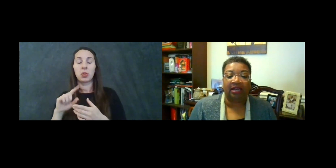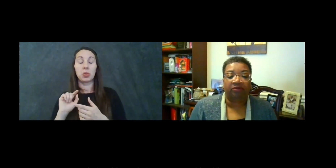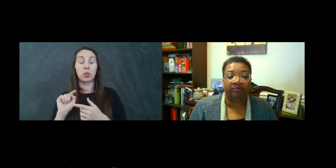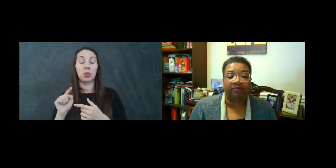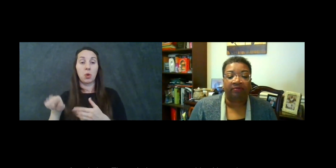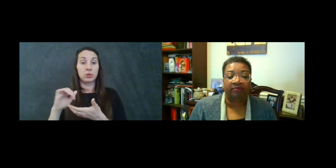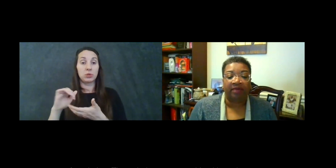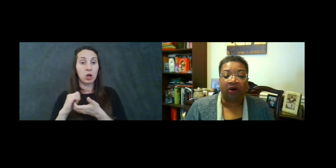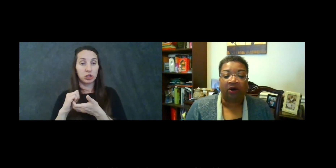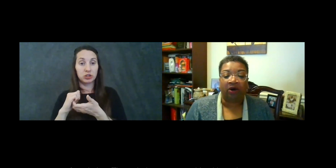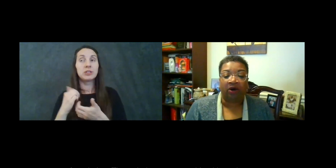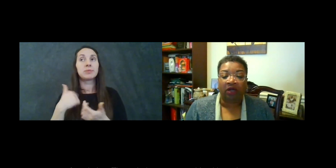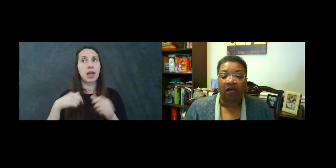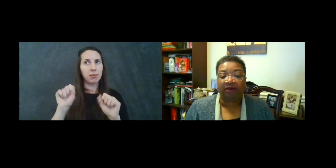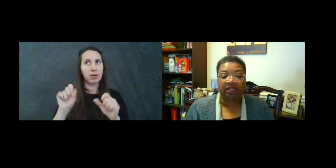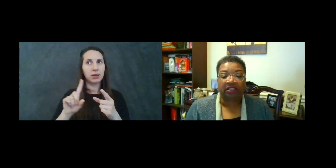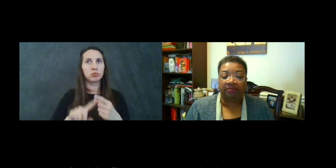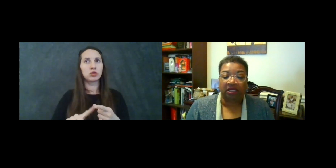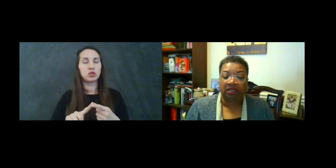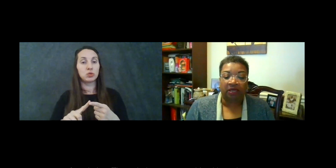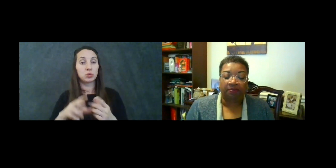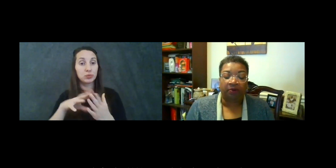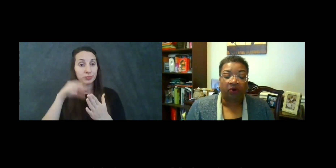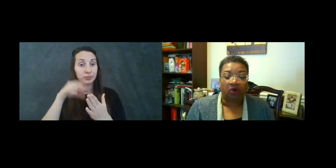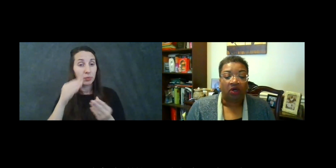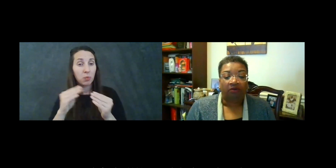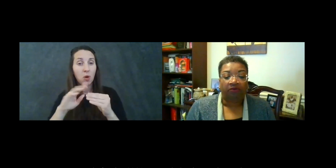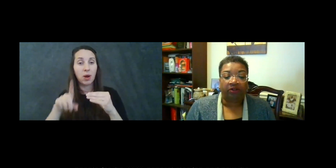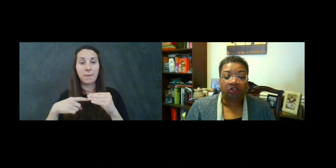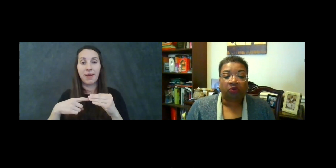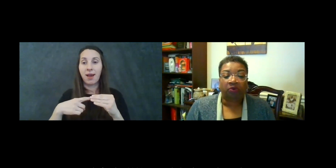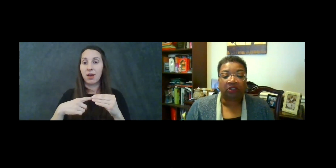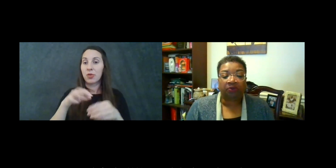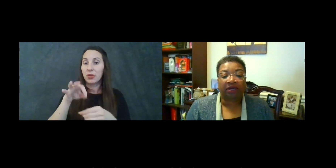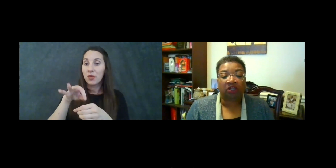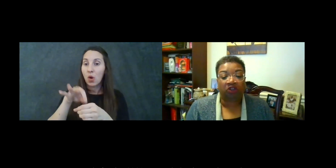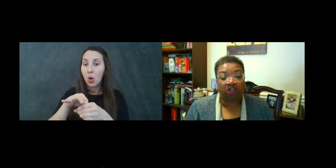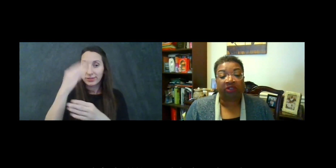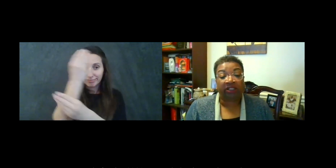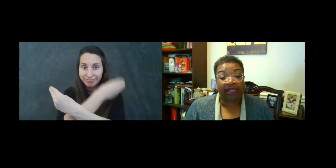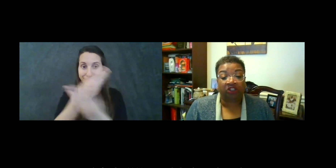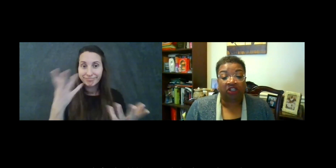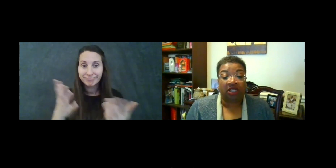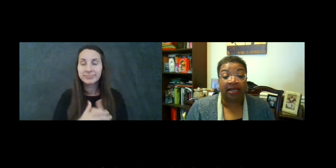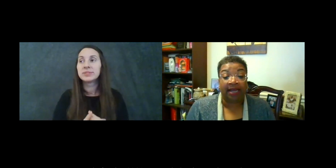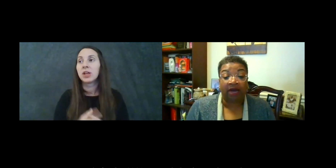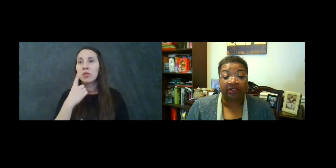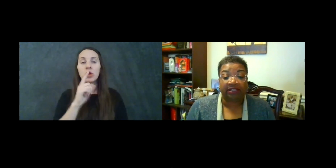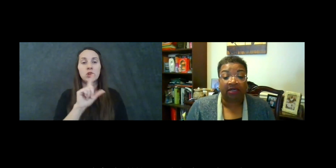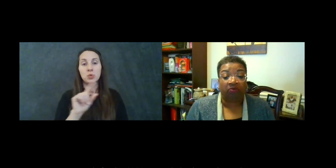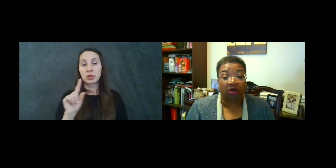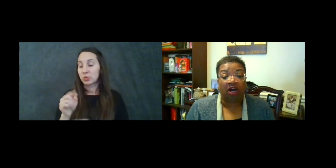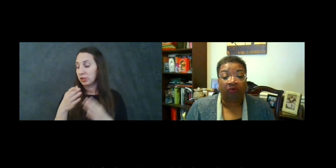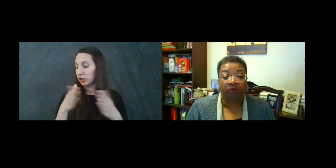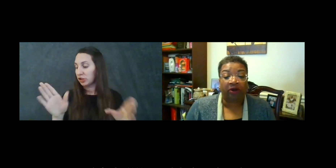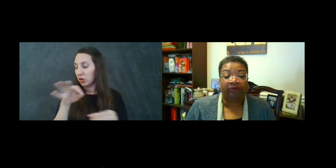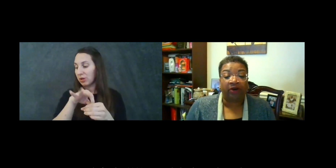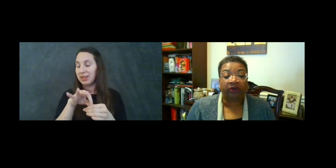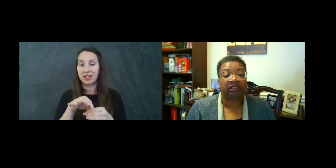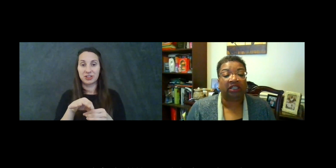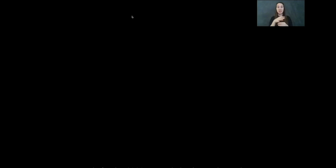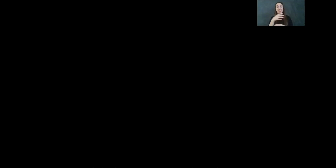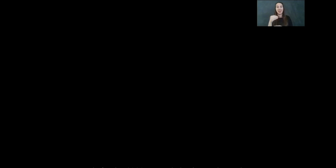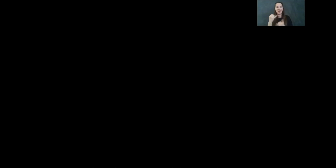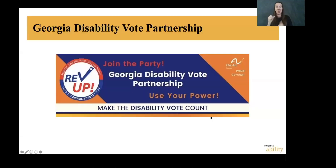able to get information out about voting to many people. For the 2020 general election and now the Senate runoff, we